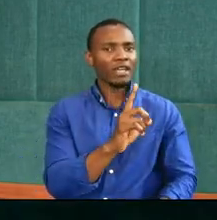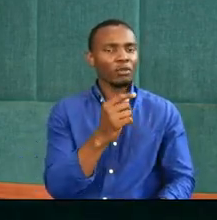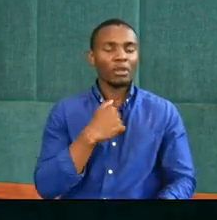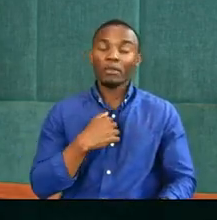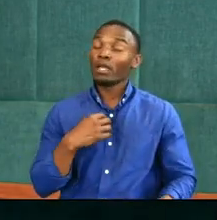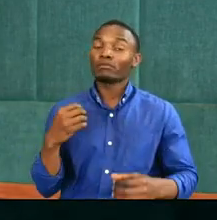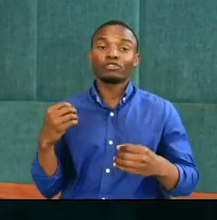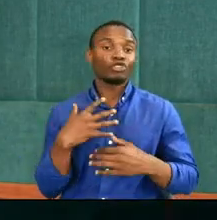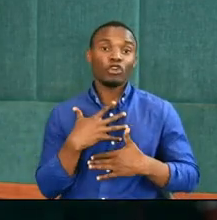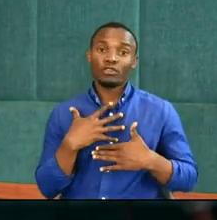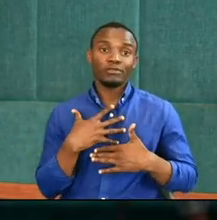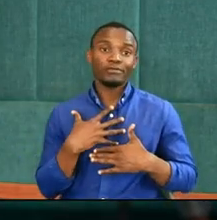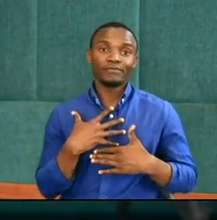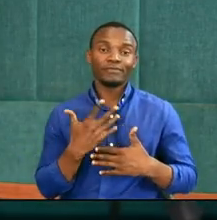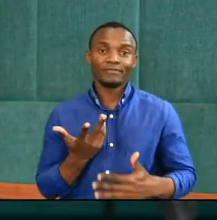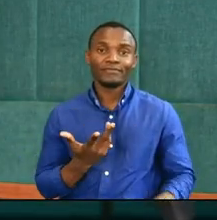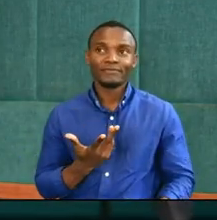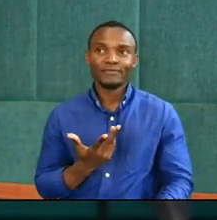was shocked.